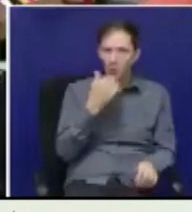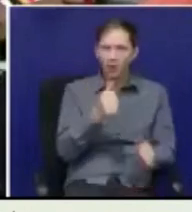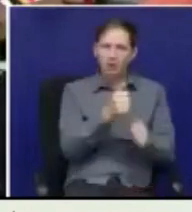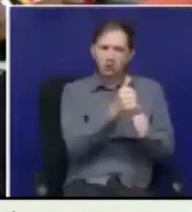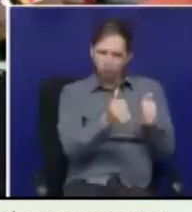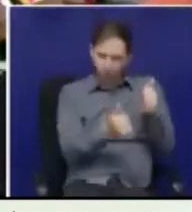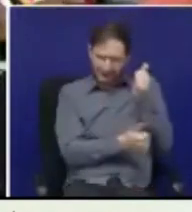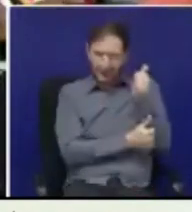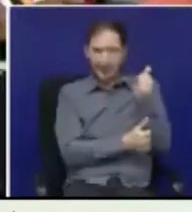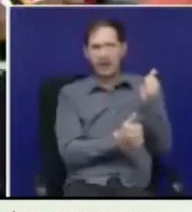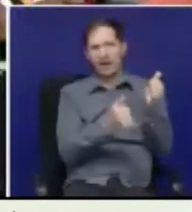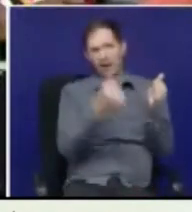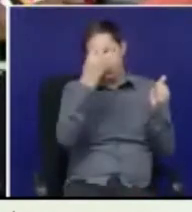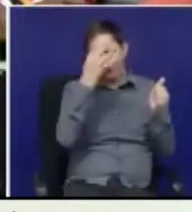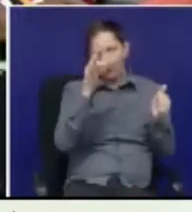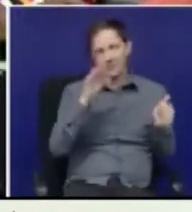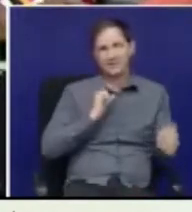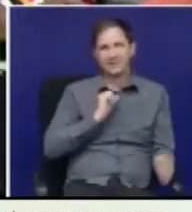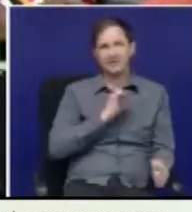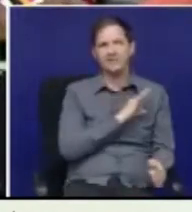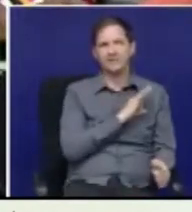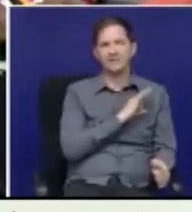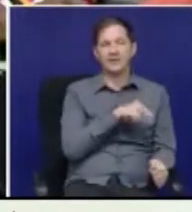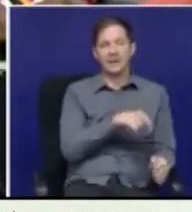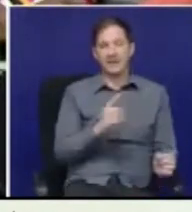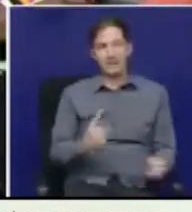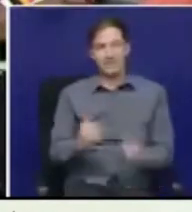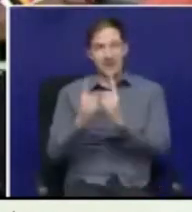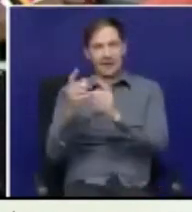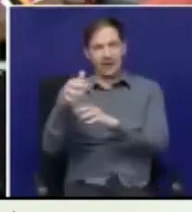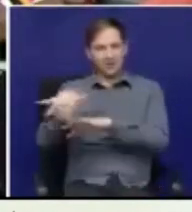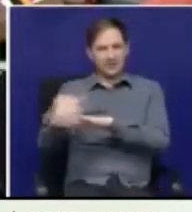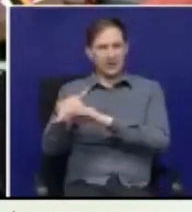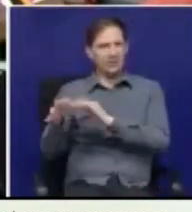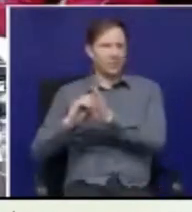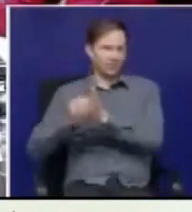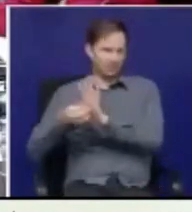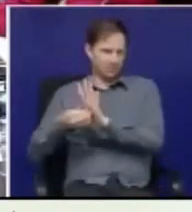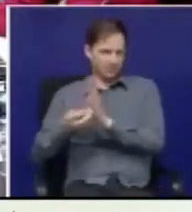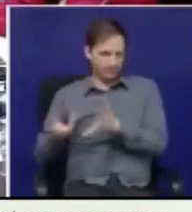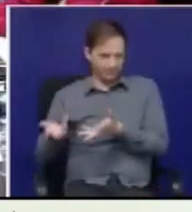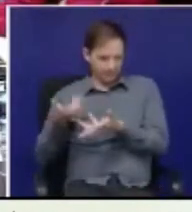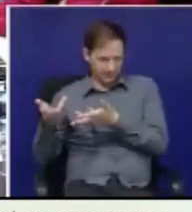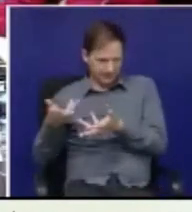they linked up then with this syndicate outside. Thank you, Honourable Minister. The time has expired.